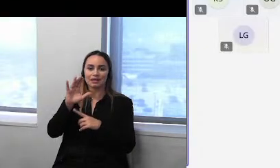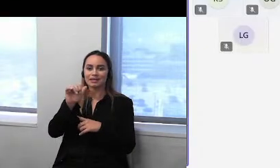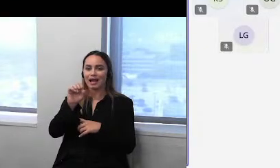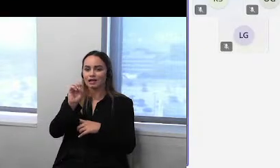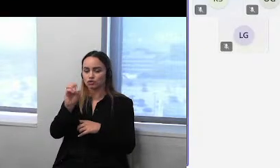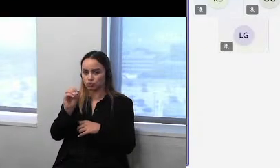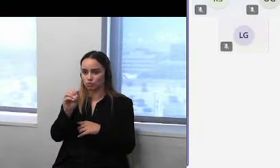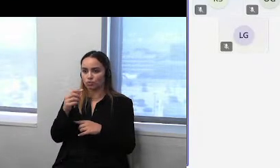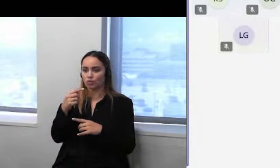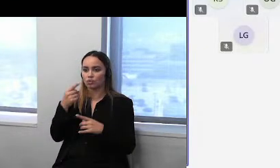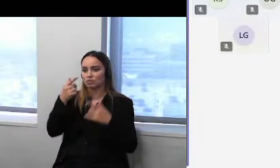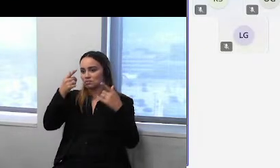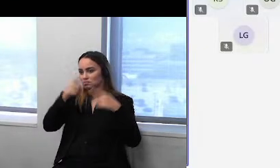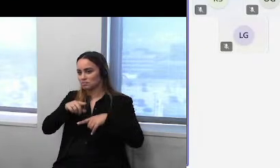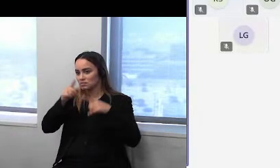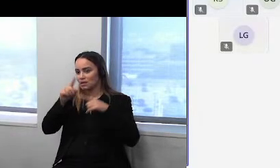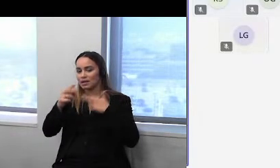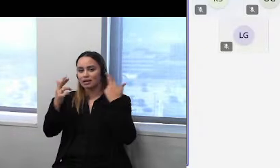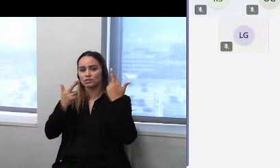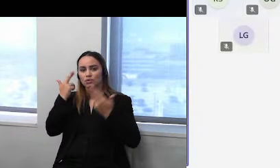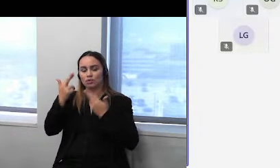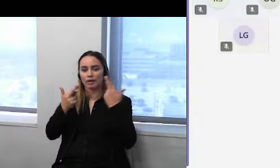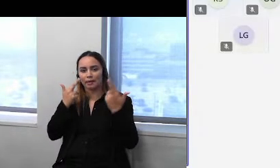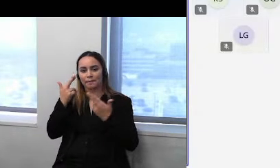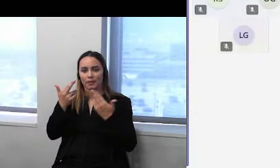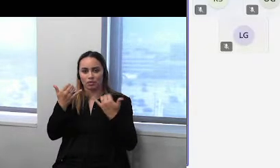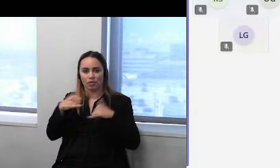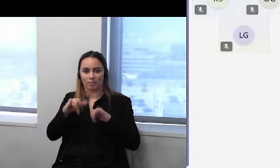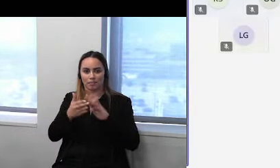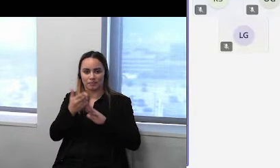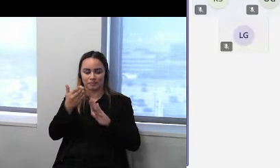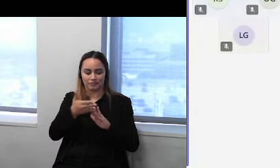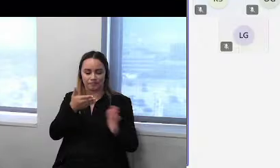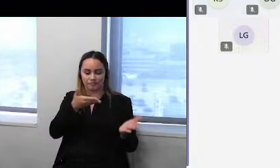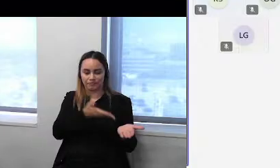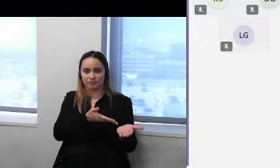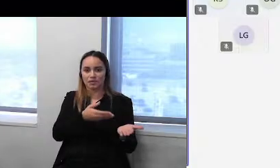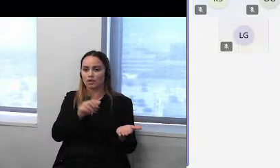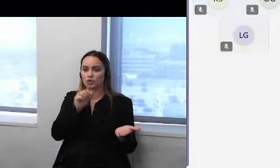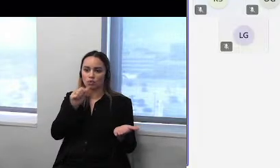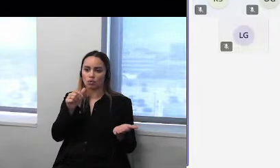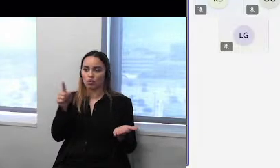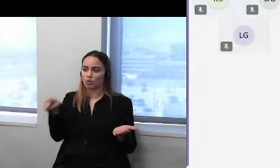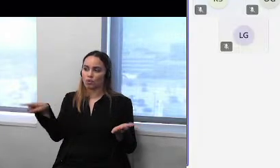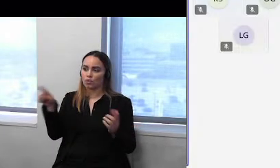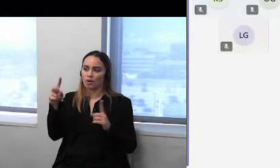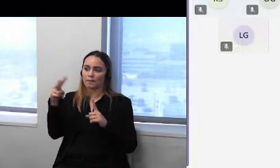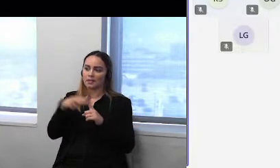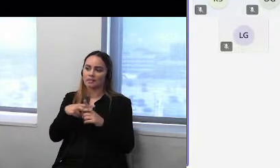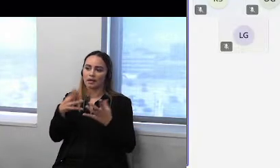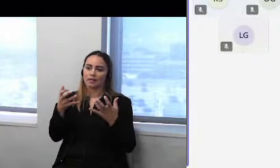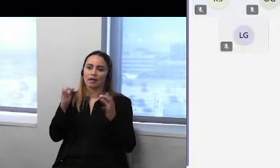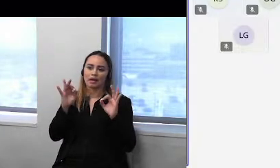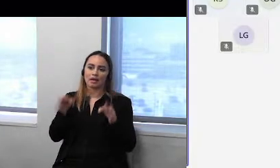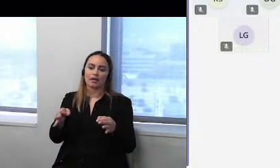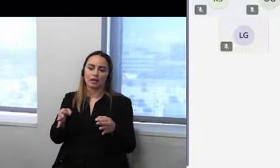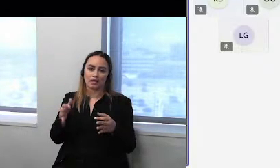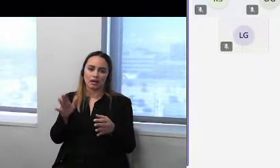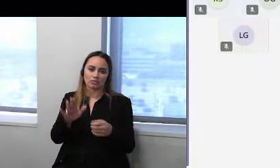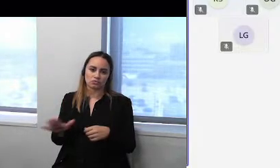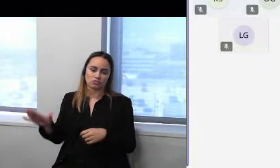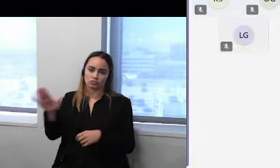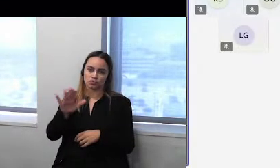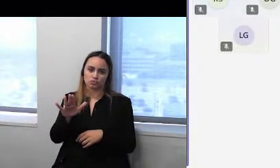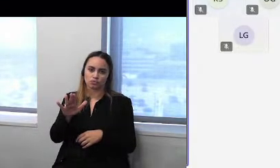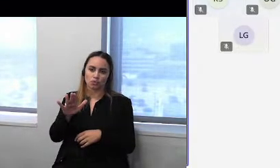the statute. It's not determined by what applicants strategically intend to place within their pre-filed testimony. What's relevant